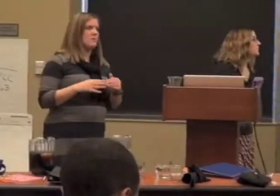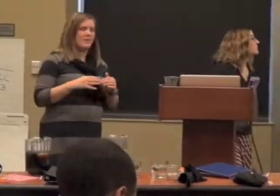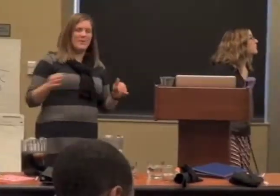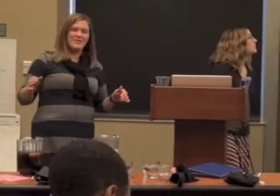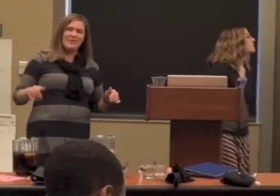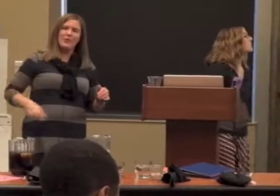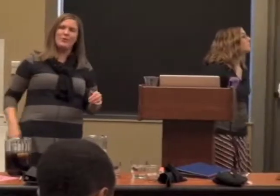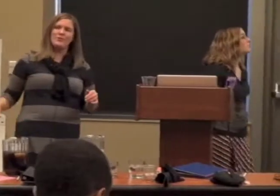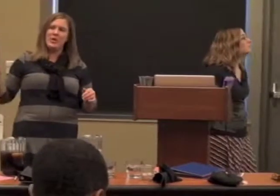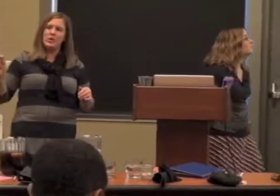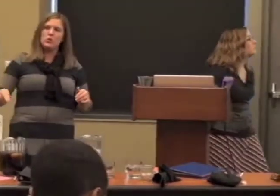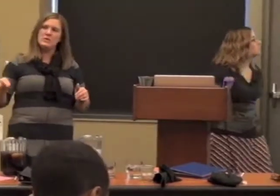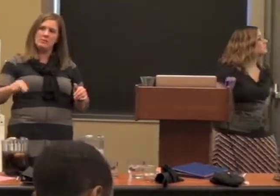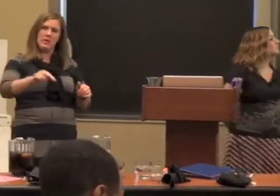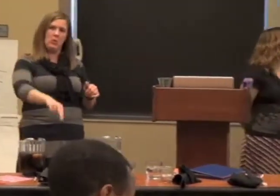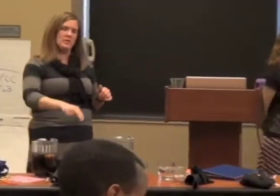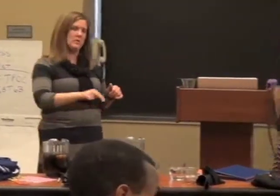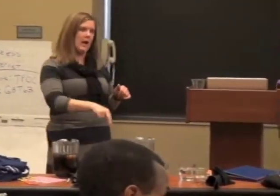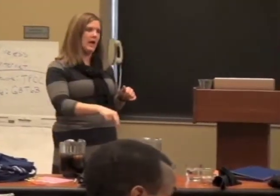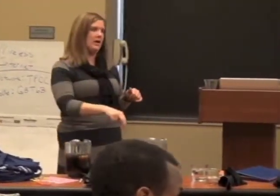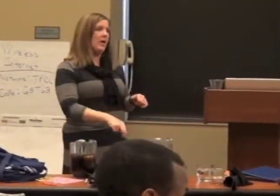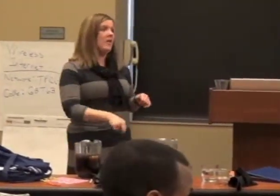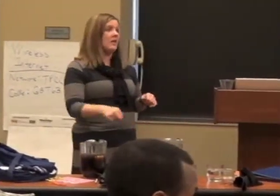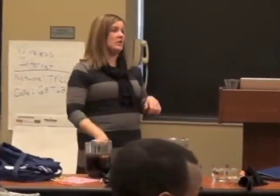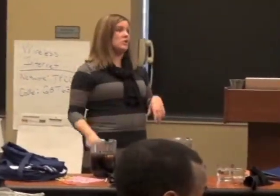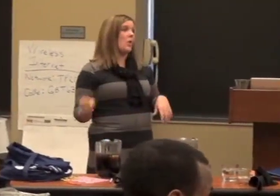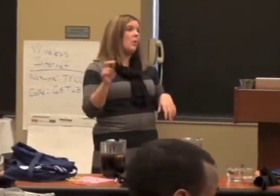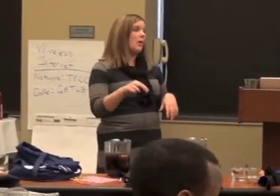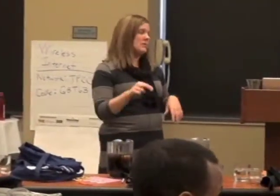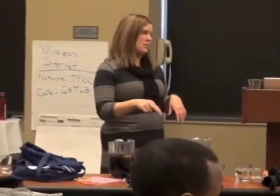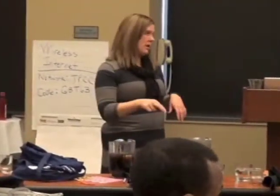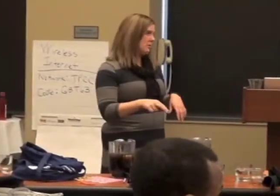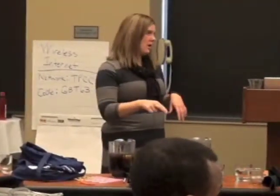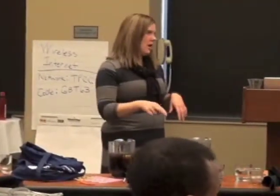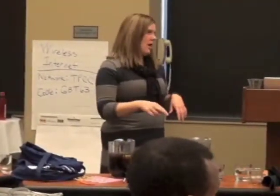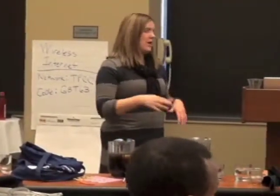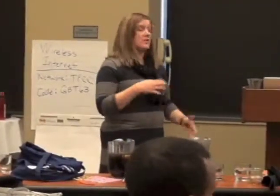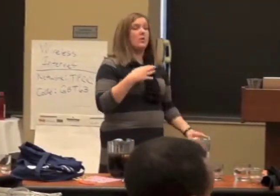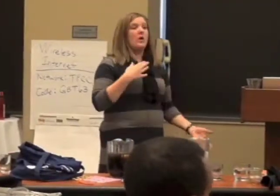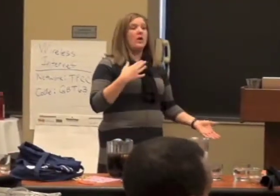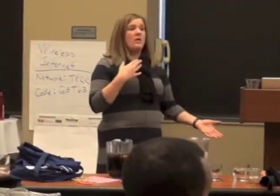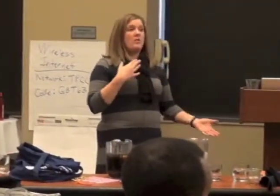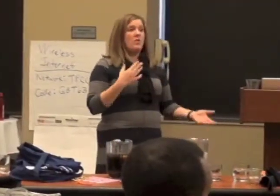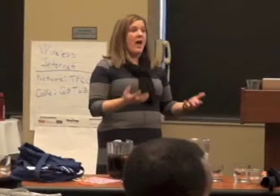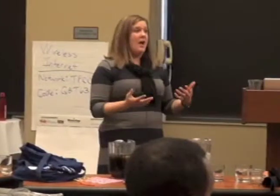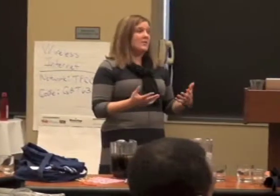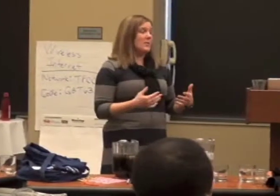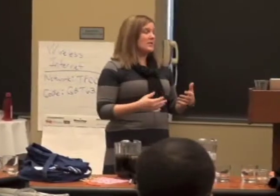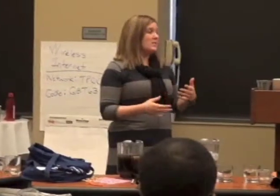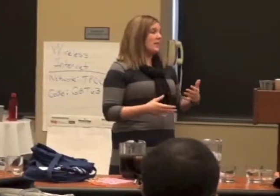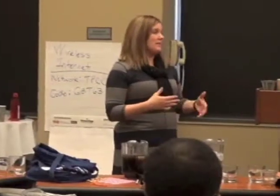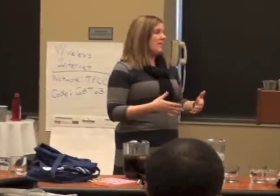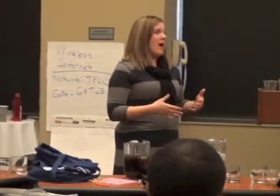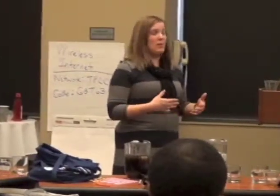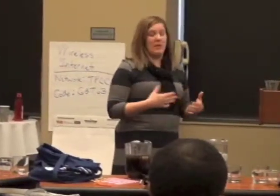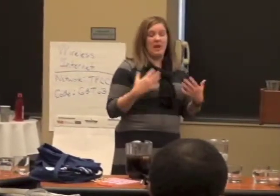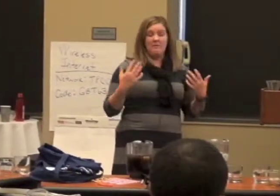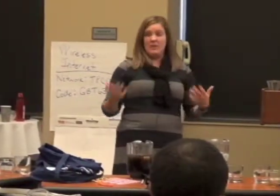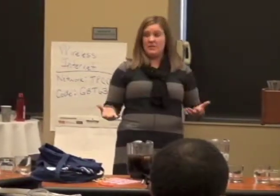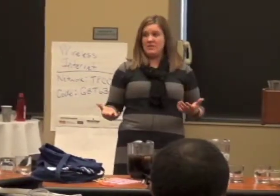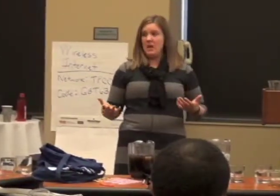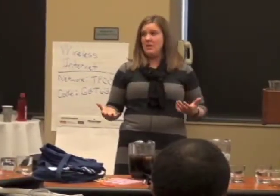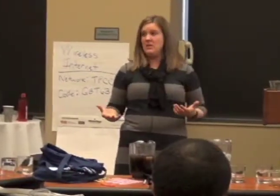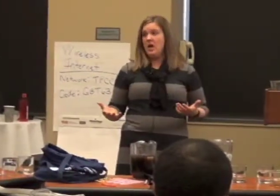And so for 3 to 7 years, they knew something wasn't right. They didn't know what was right. And so that also explains a lot when we